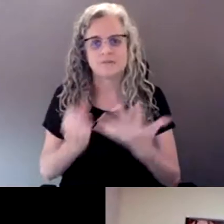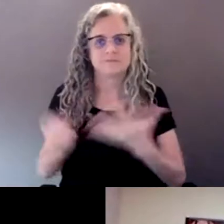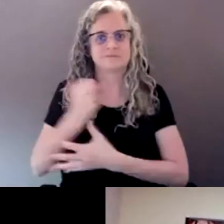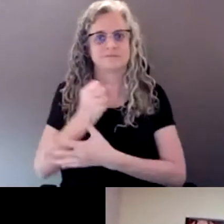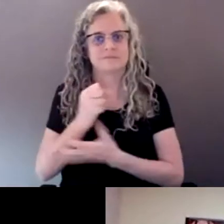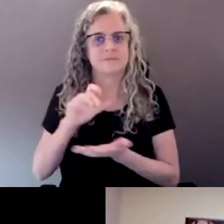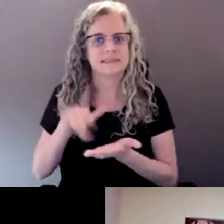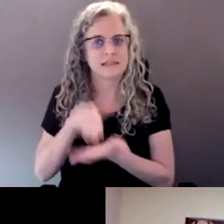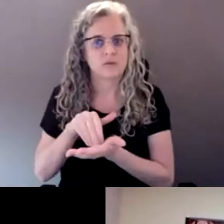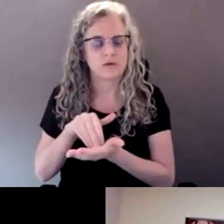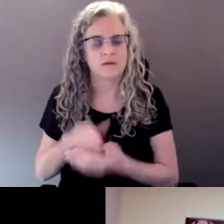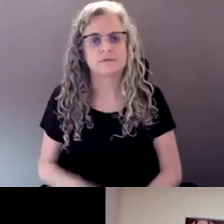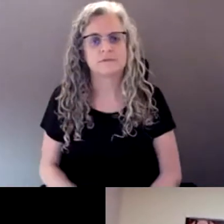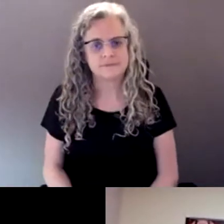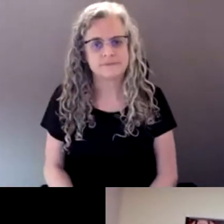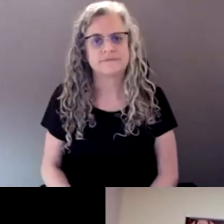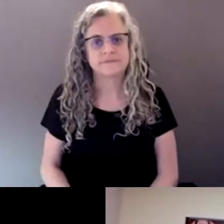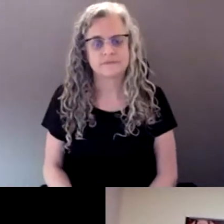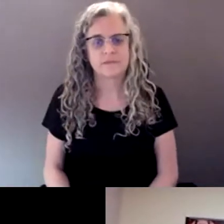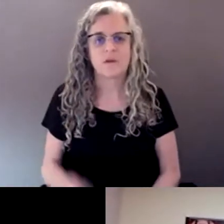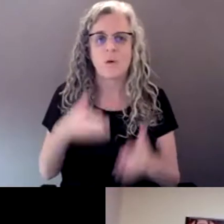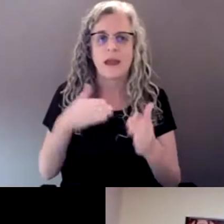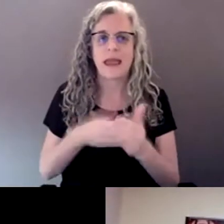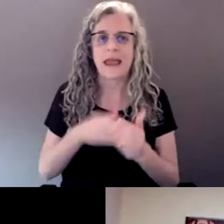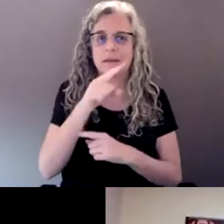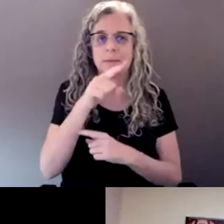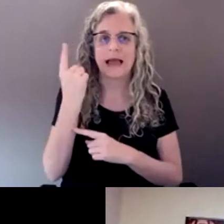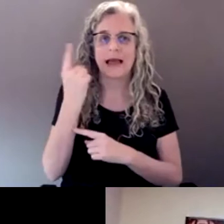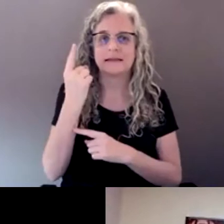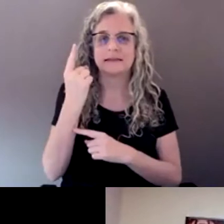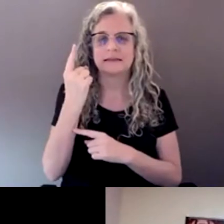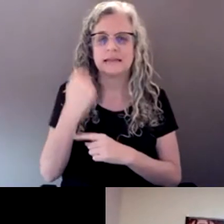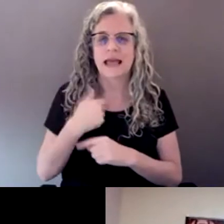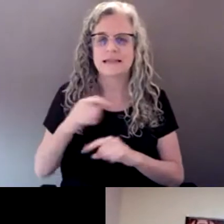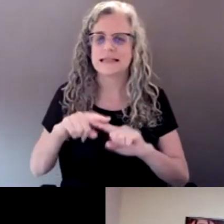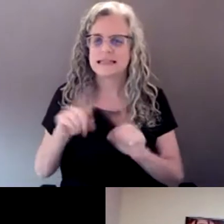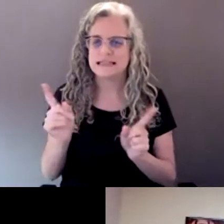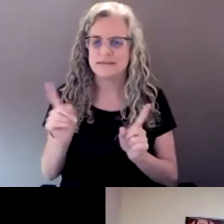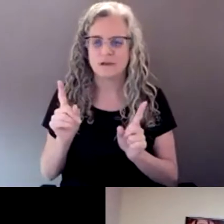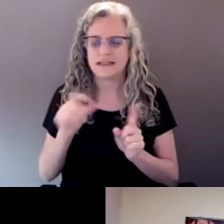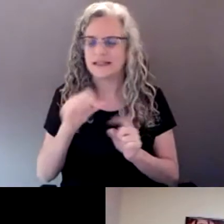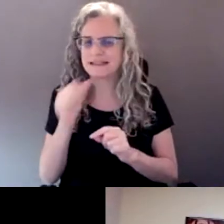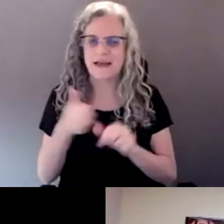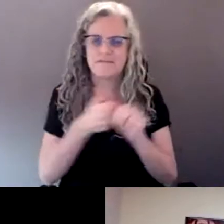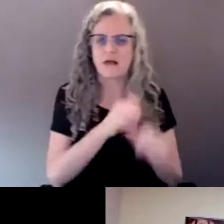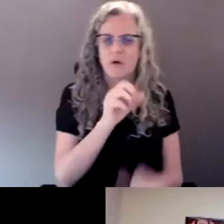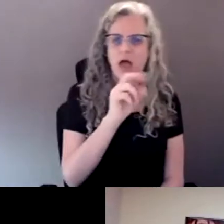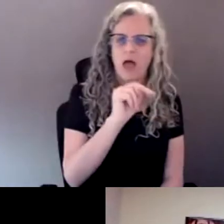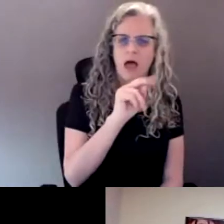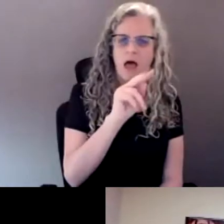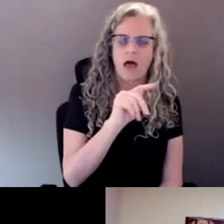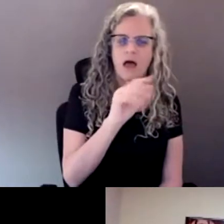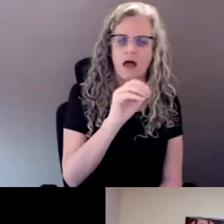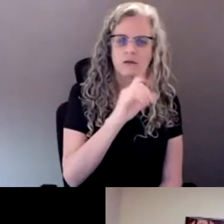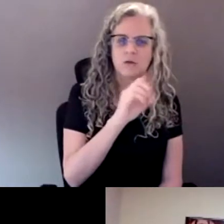So I would say that that anti-Blackness doesn't do quite that kind of ontological thinking in some other spaces of the